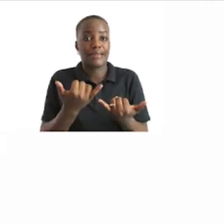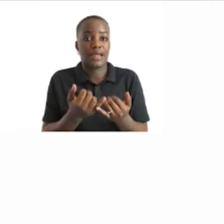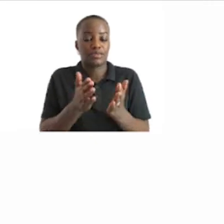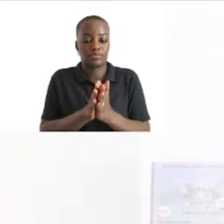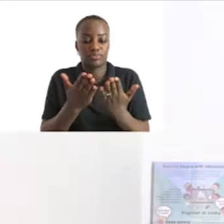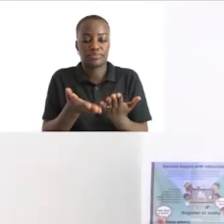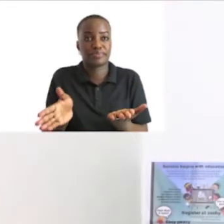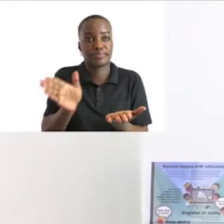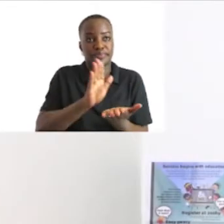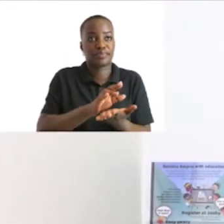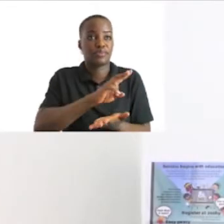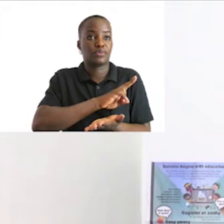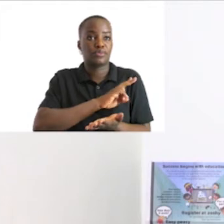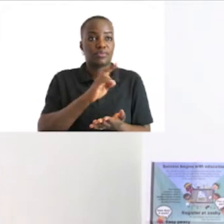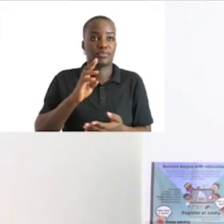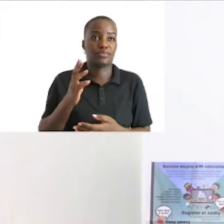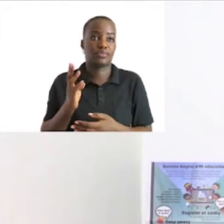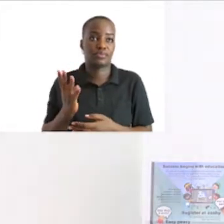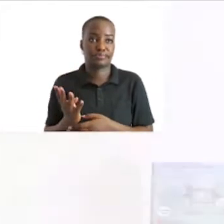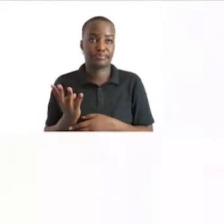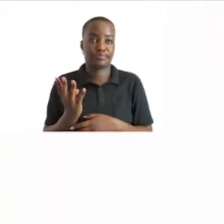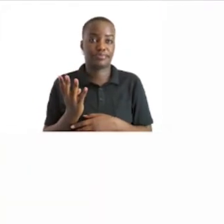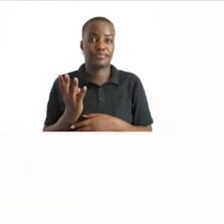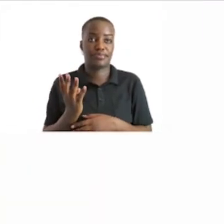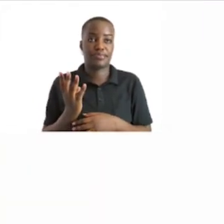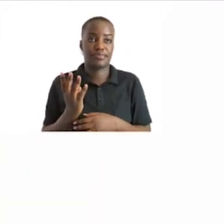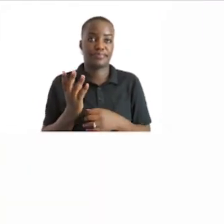turn to page 24.